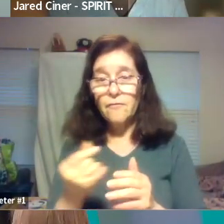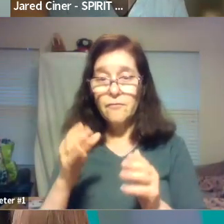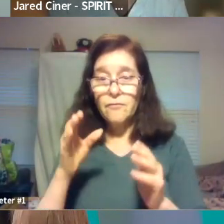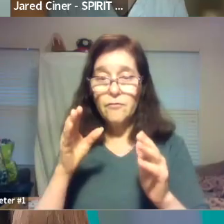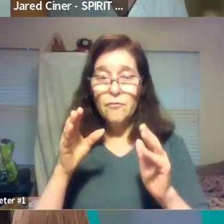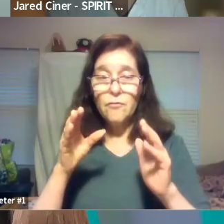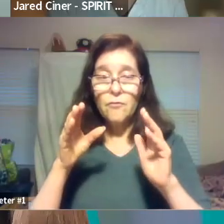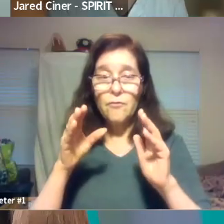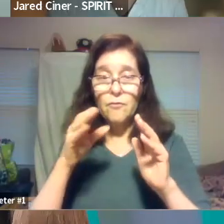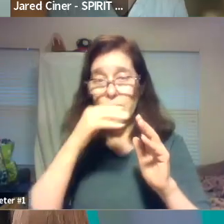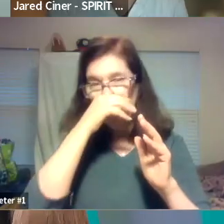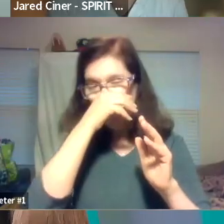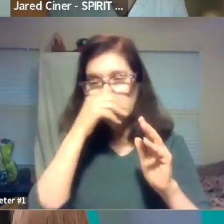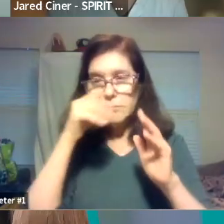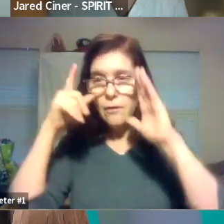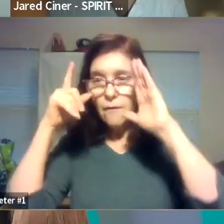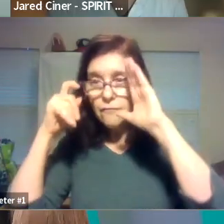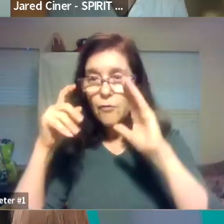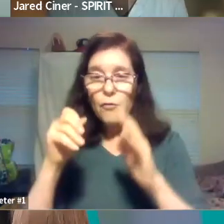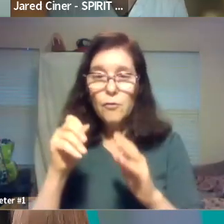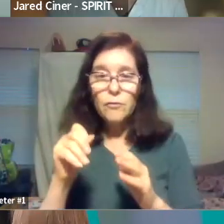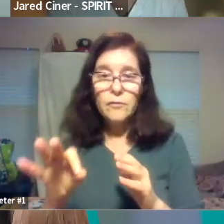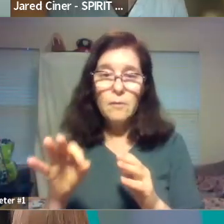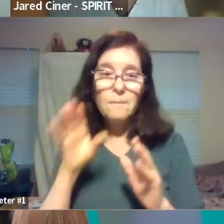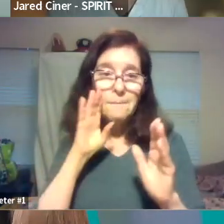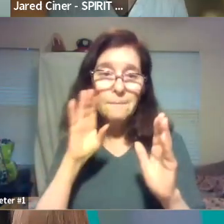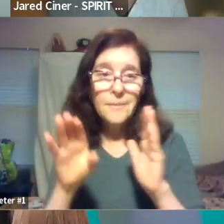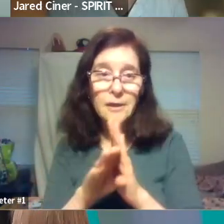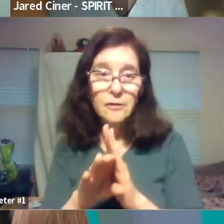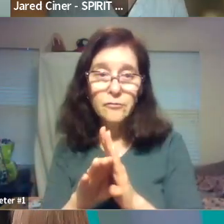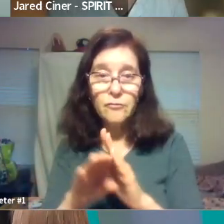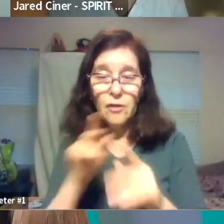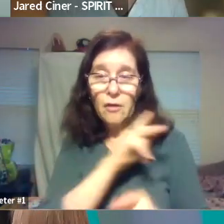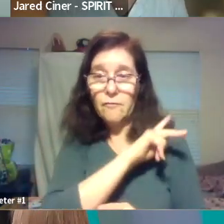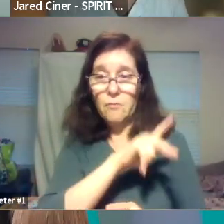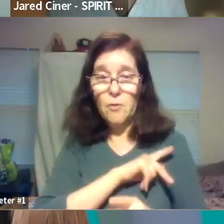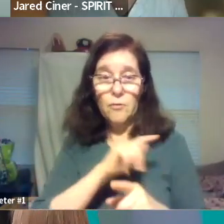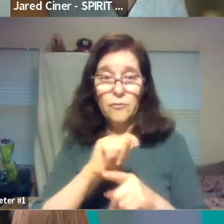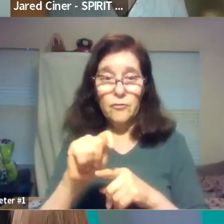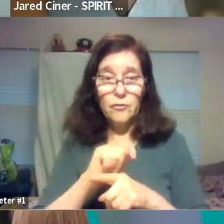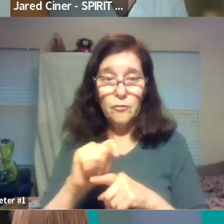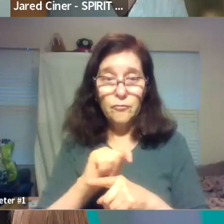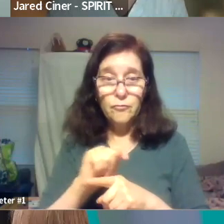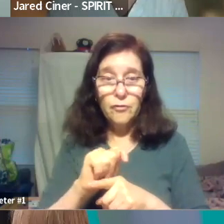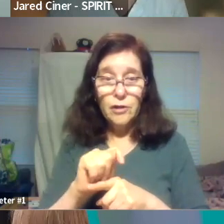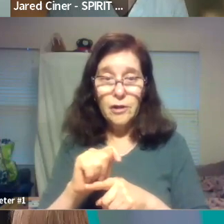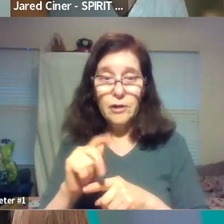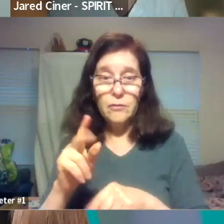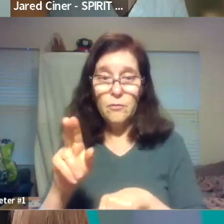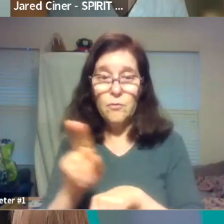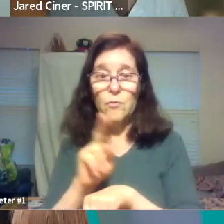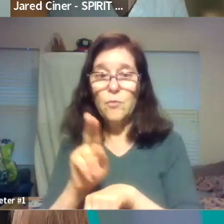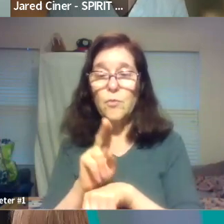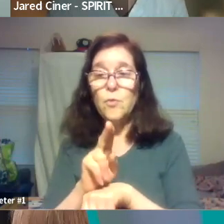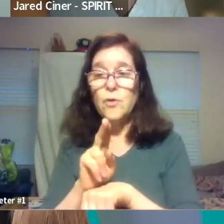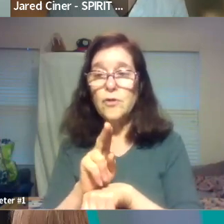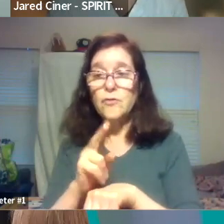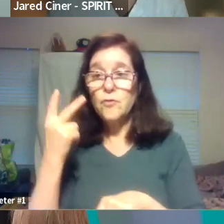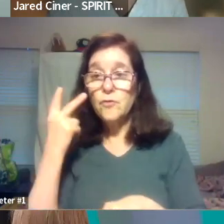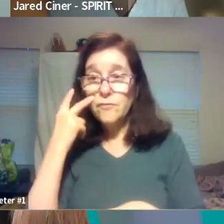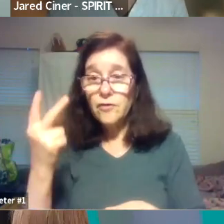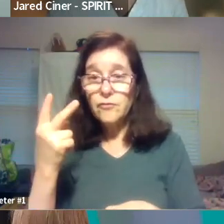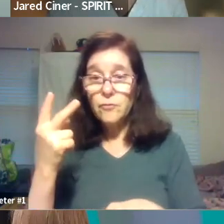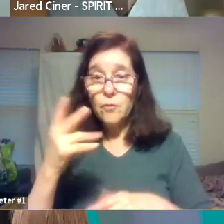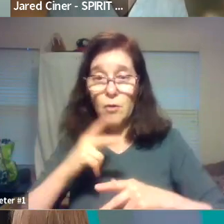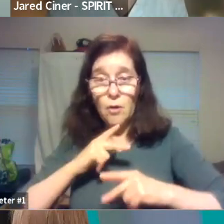some personal training on the left, working on his planks and core work. You can see how we use some visuals and physical cues to help